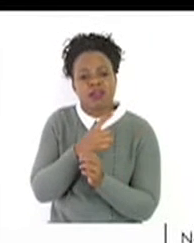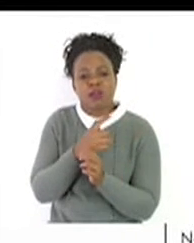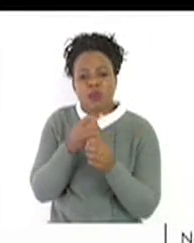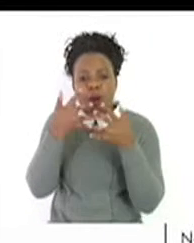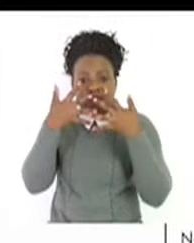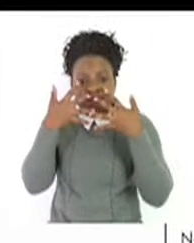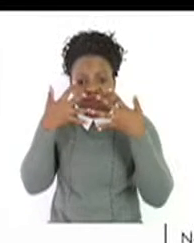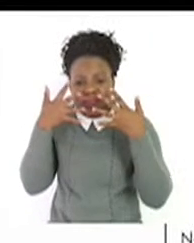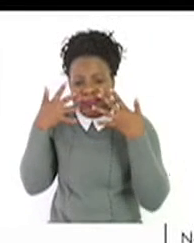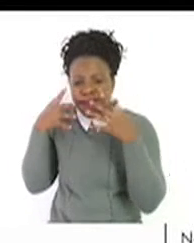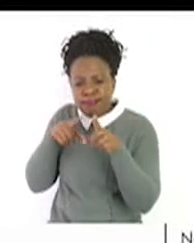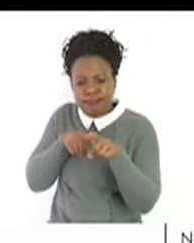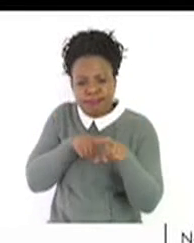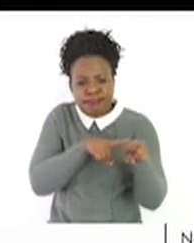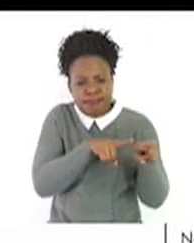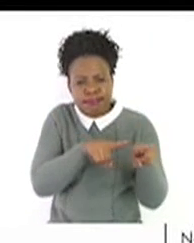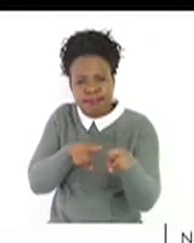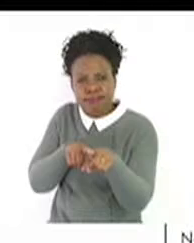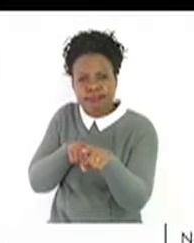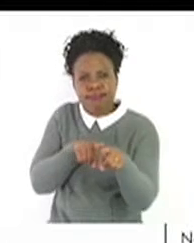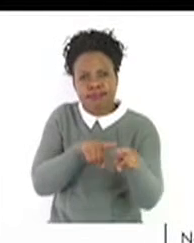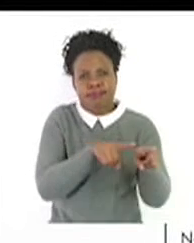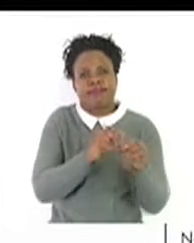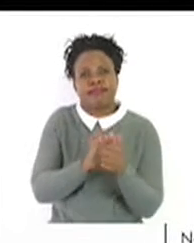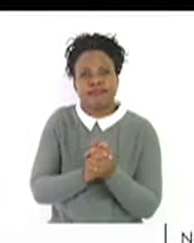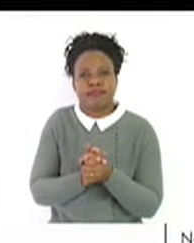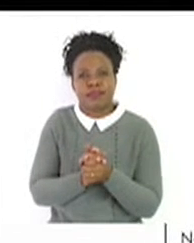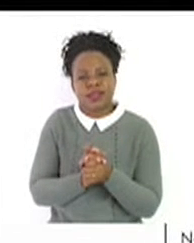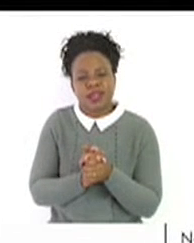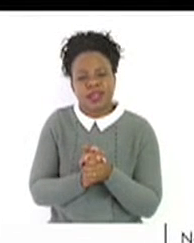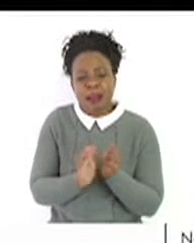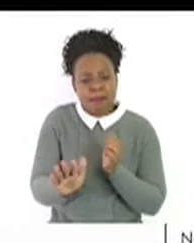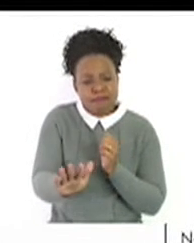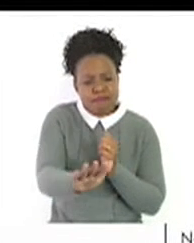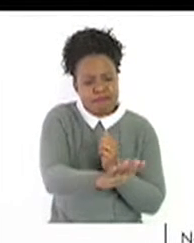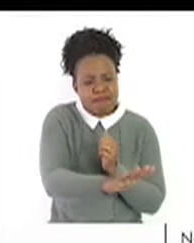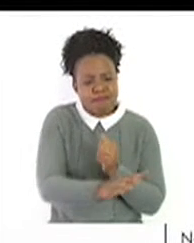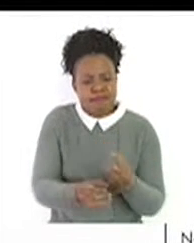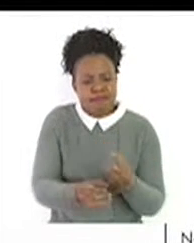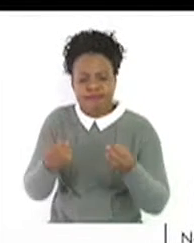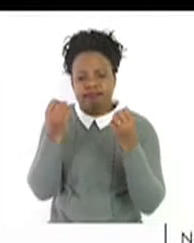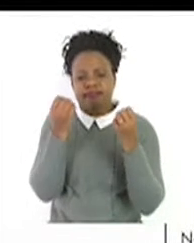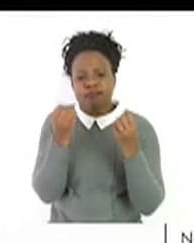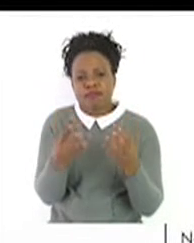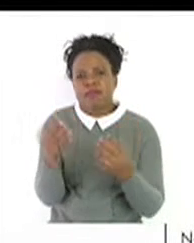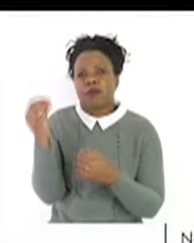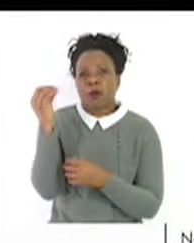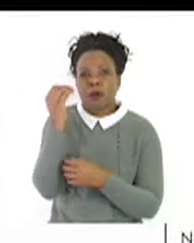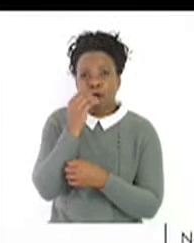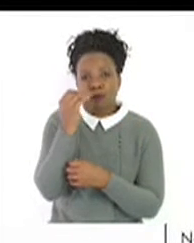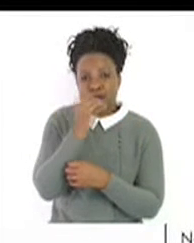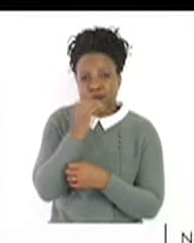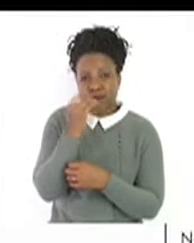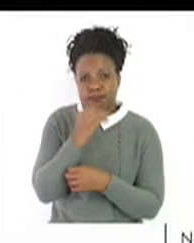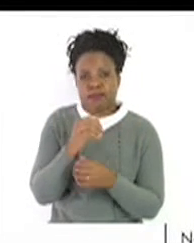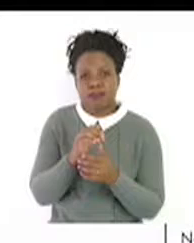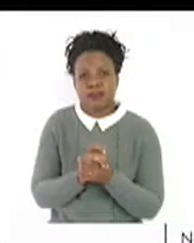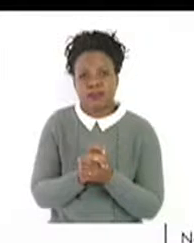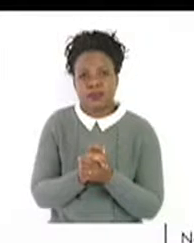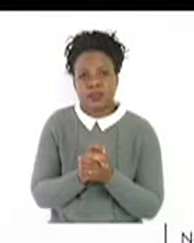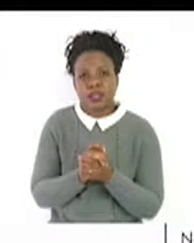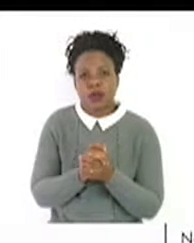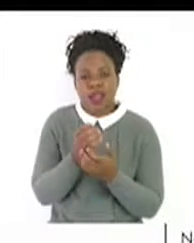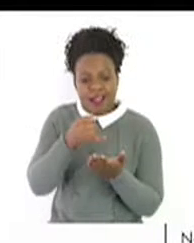cats. They used to have lots of food where they lived. They had